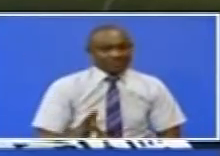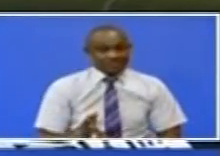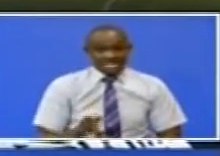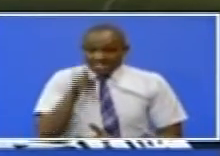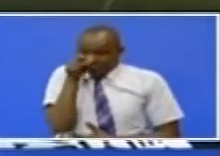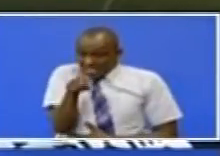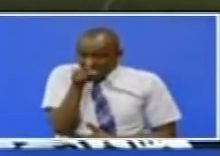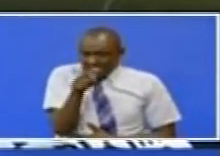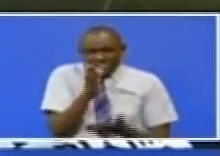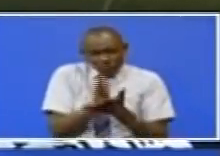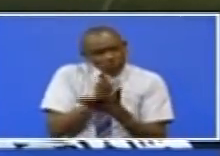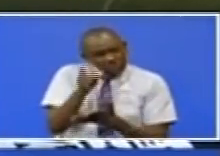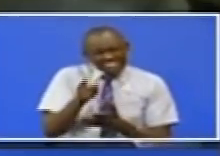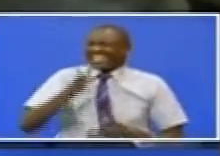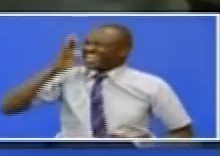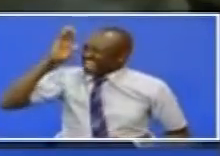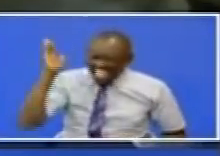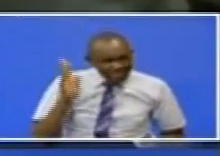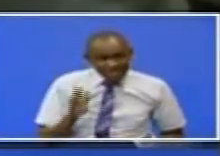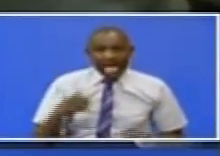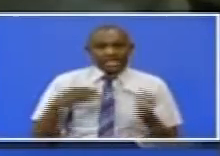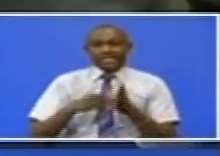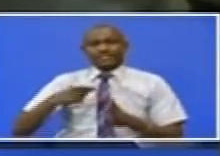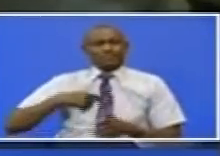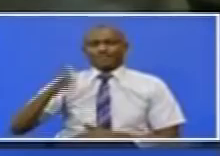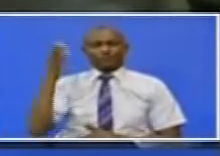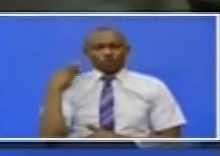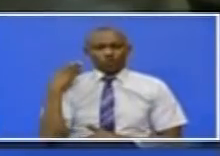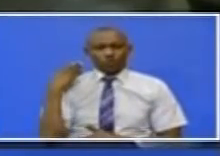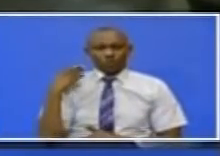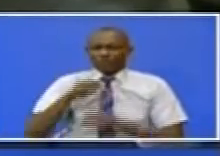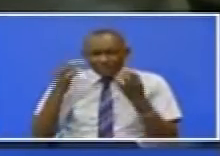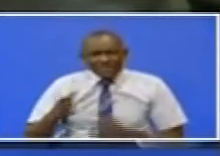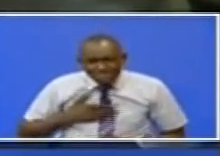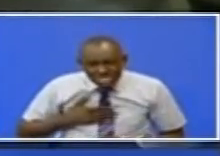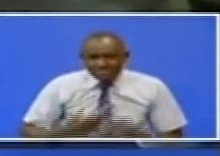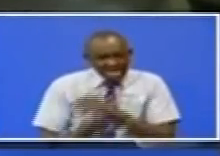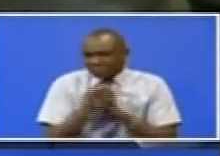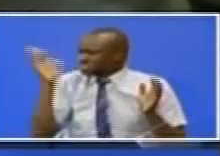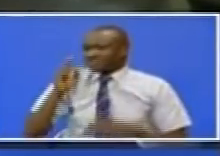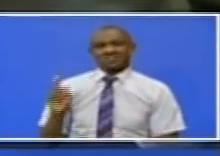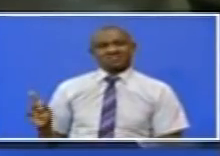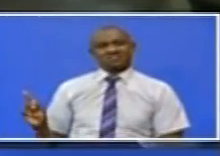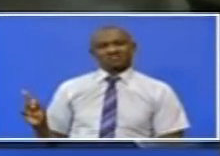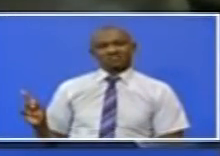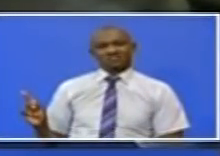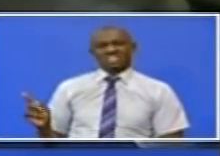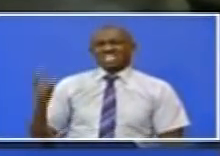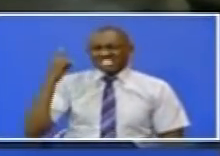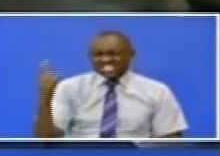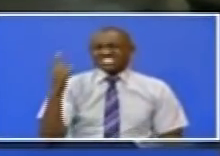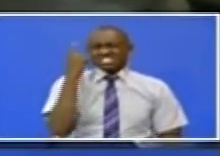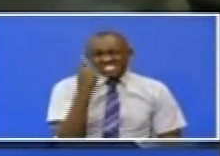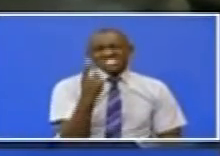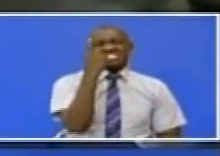as this have never been made against me nor my family. And each one of